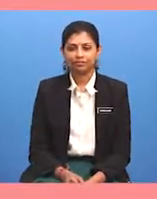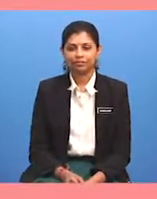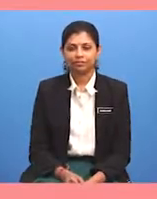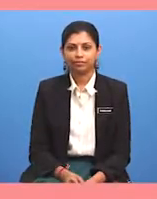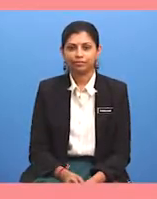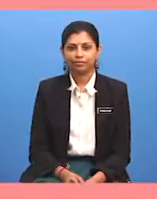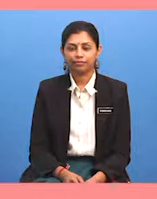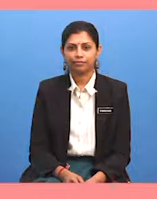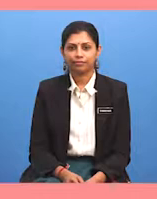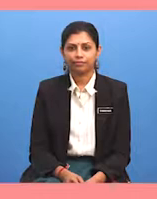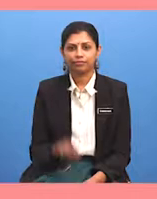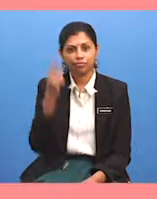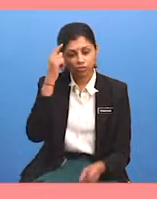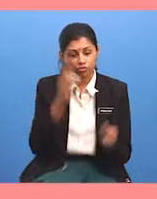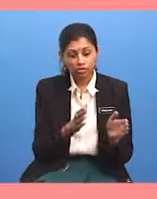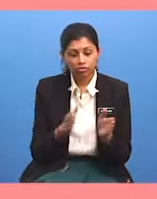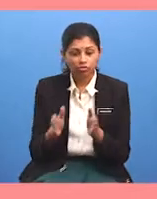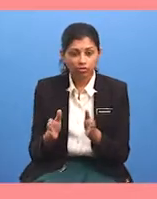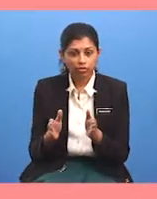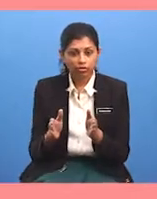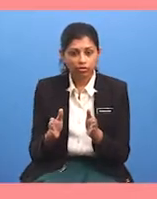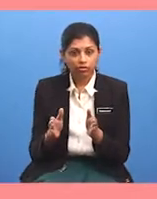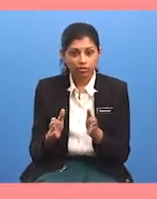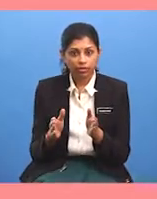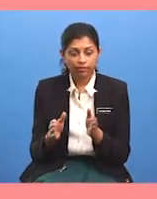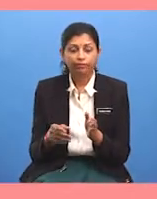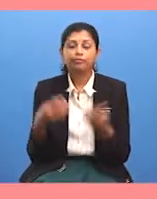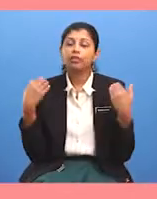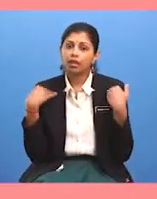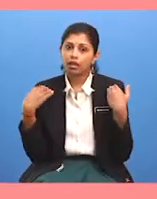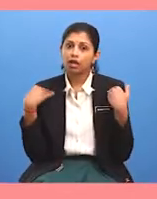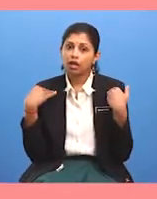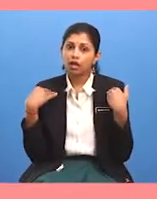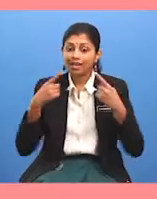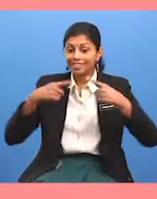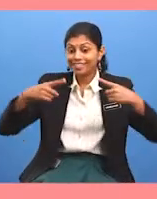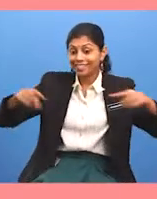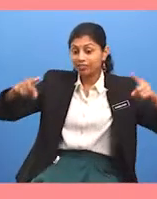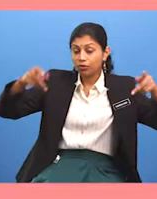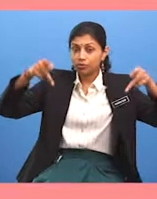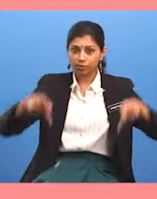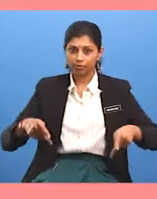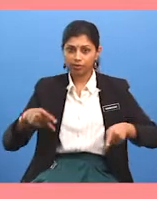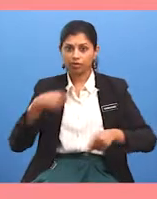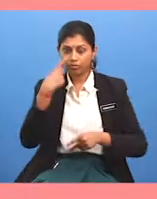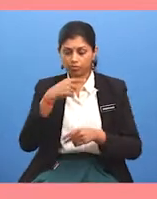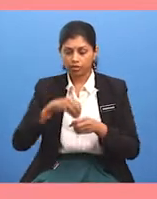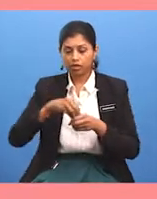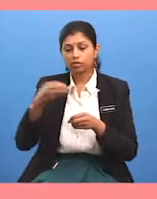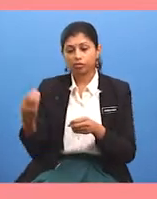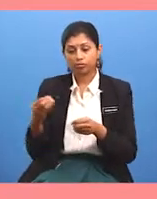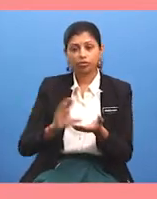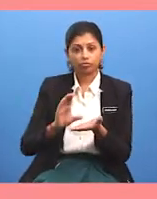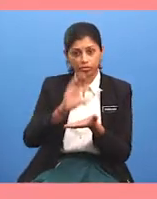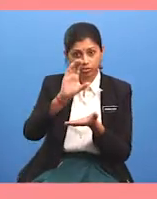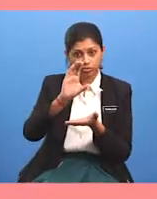question. There are successful people who were dropouts, but there are also